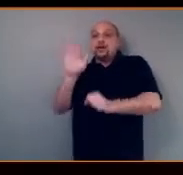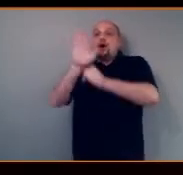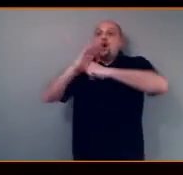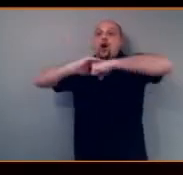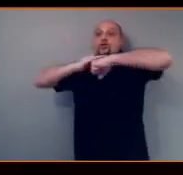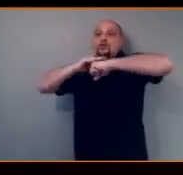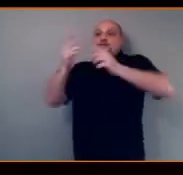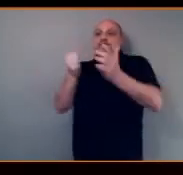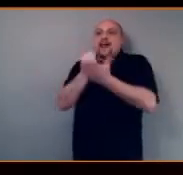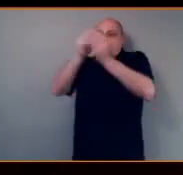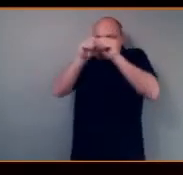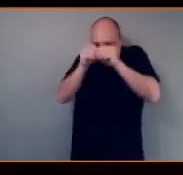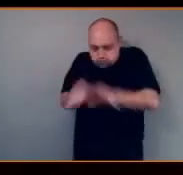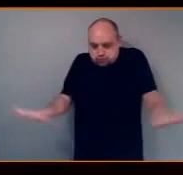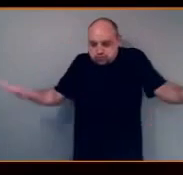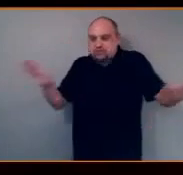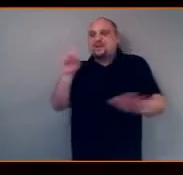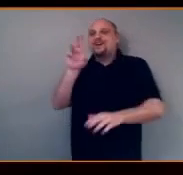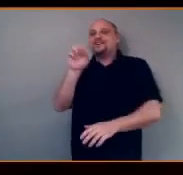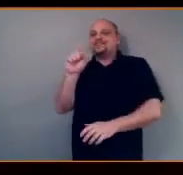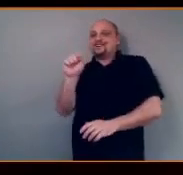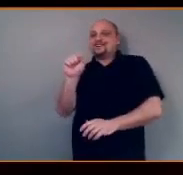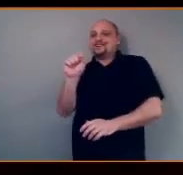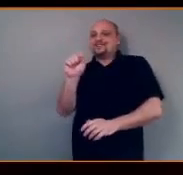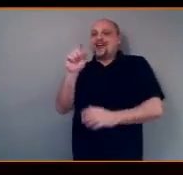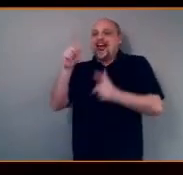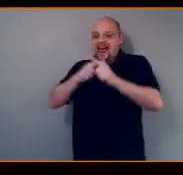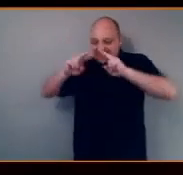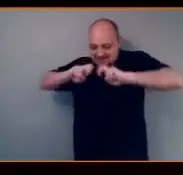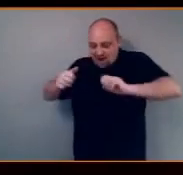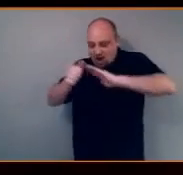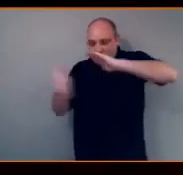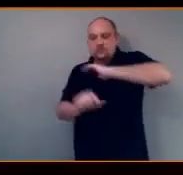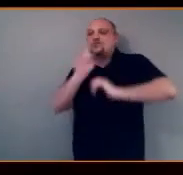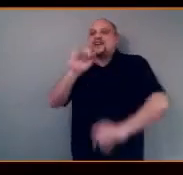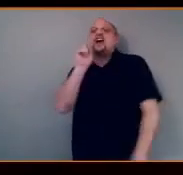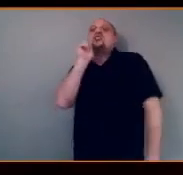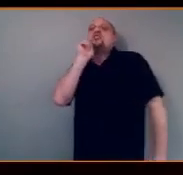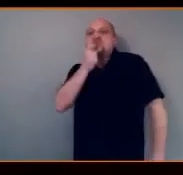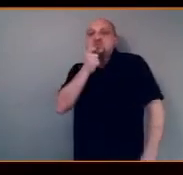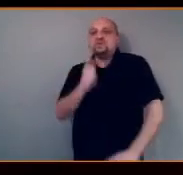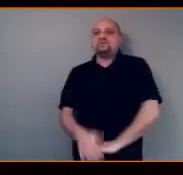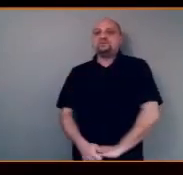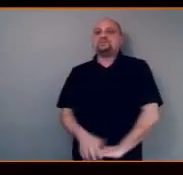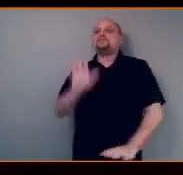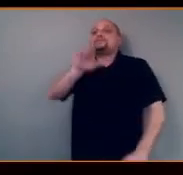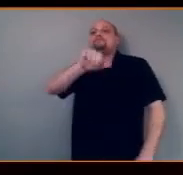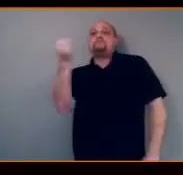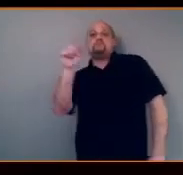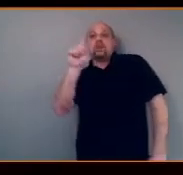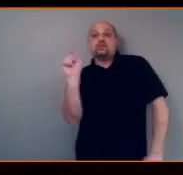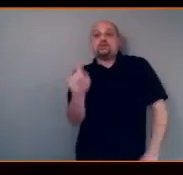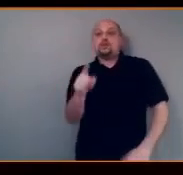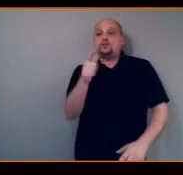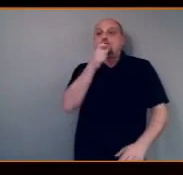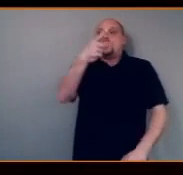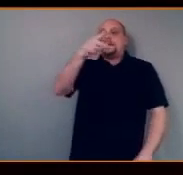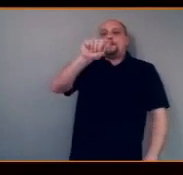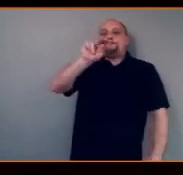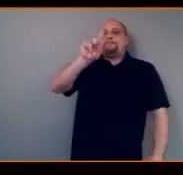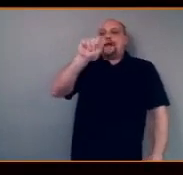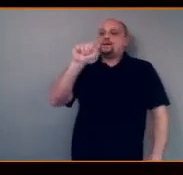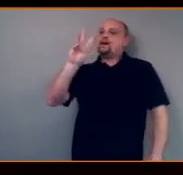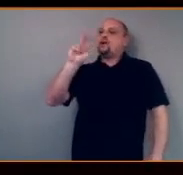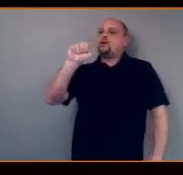that's pretty cool. A lot of great suite of instruments there. Mm-hmm. We have another question from Panda Wannabe